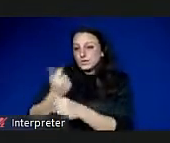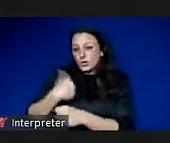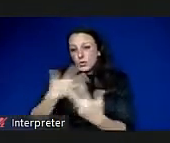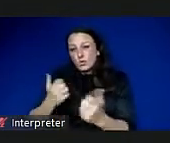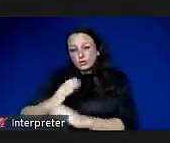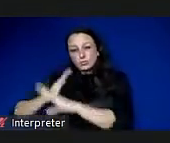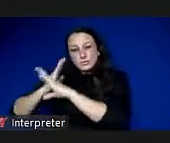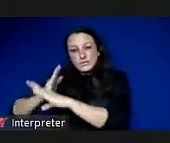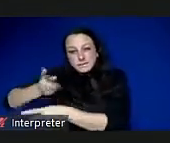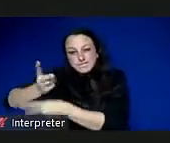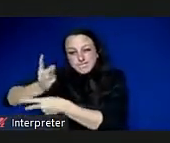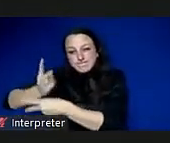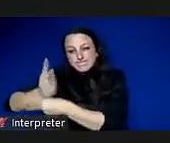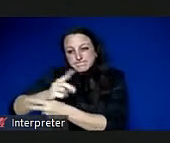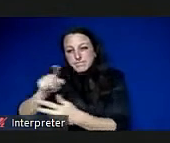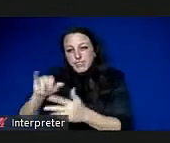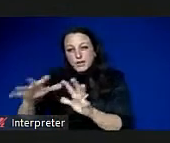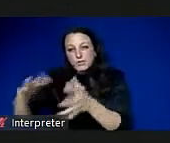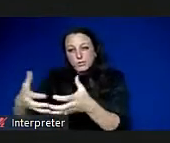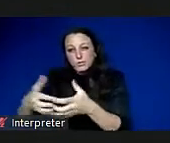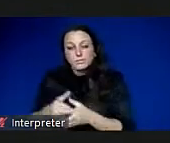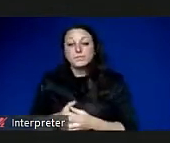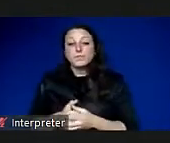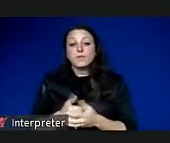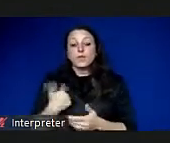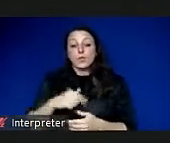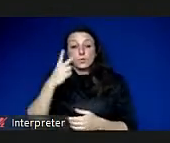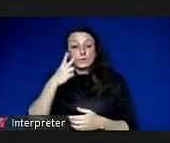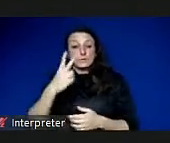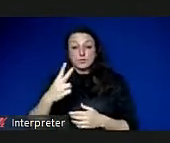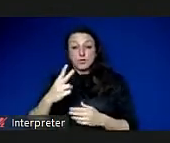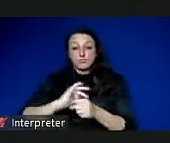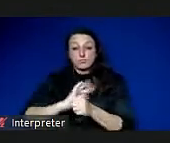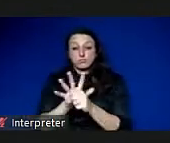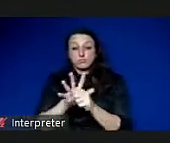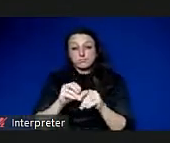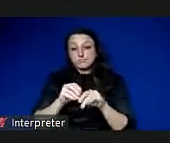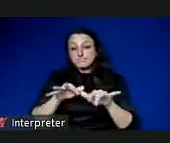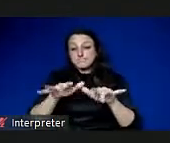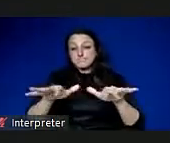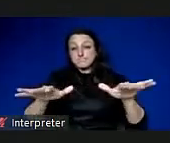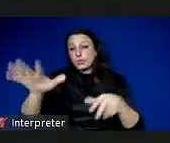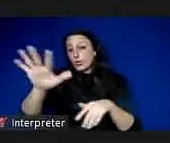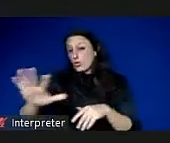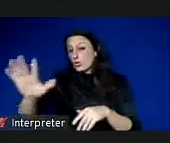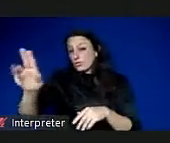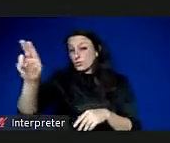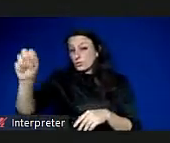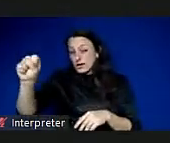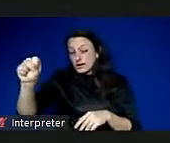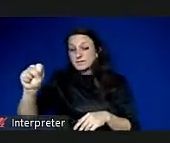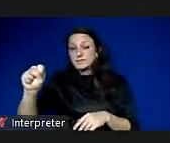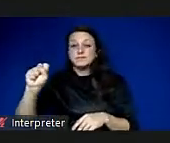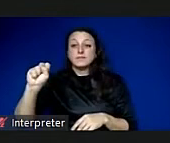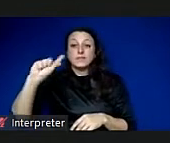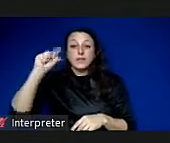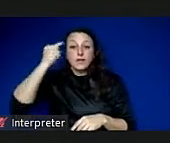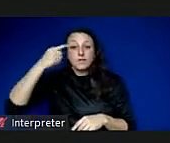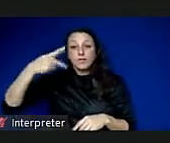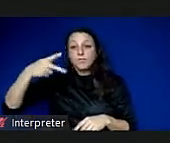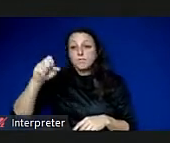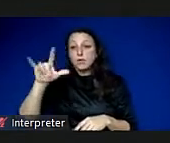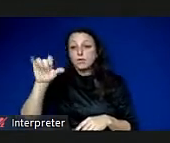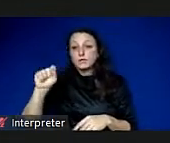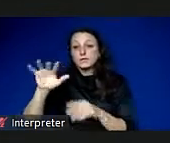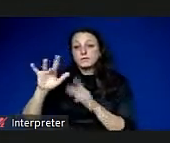we saw cases begin across the country, Governor Polis reached out to his